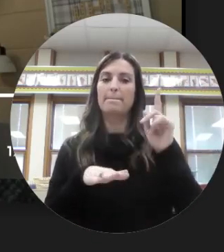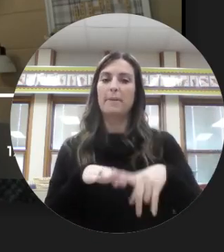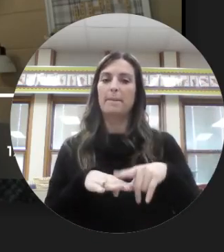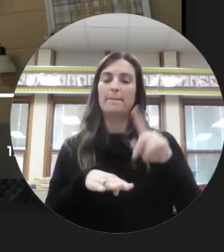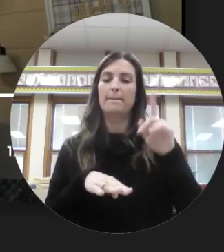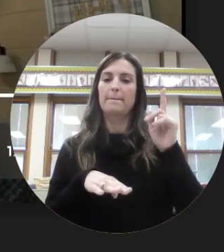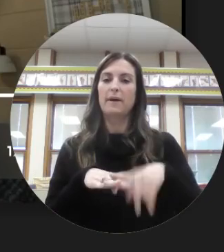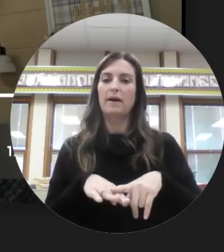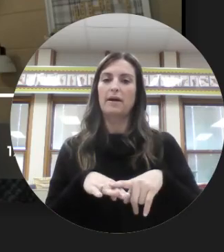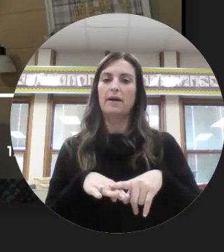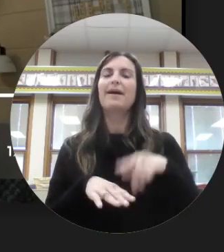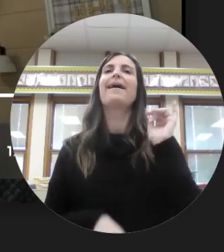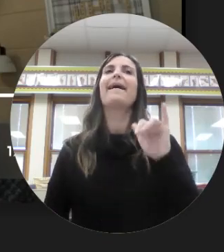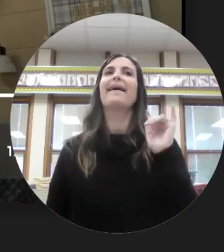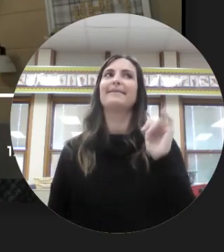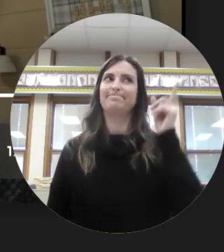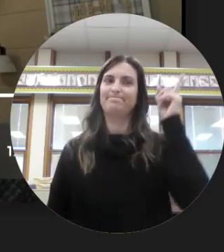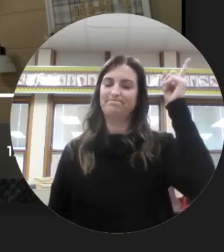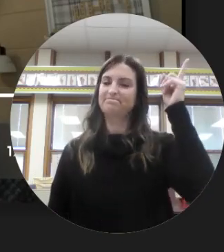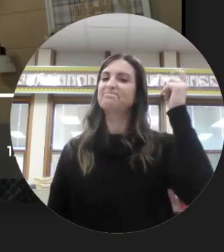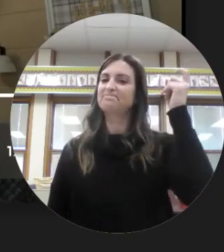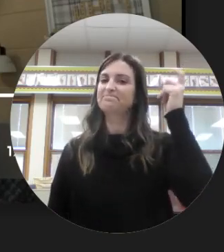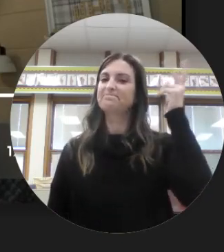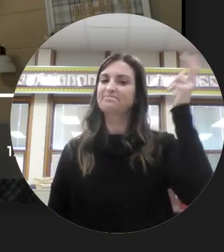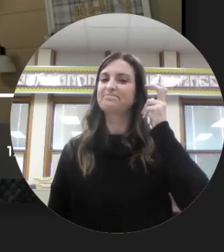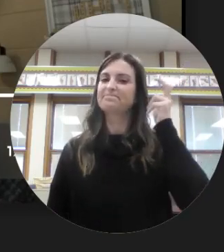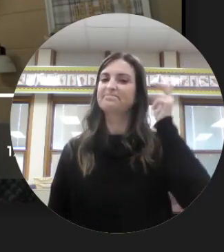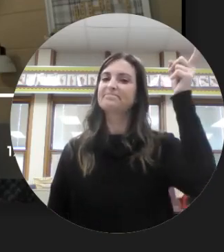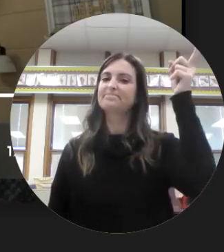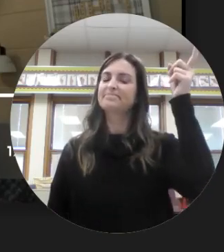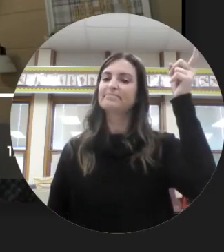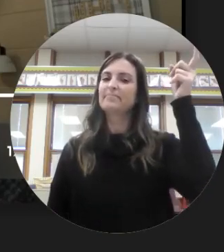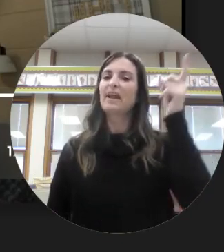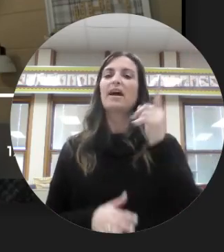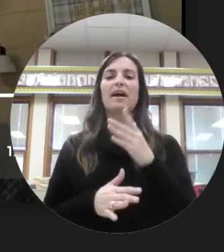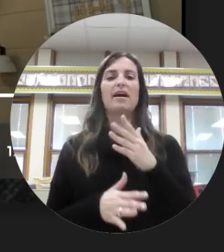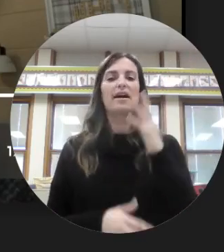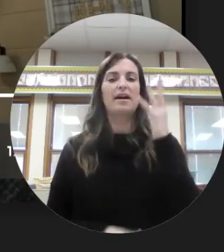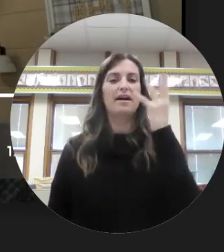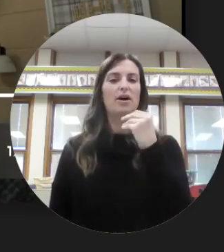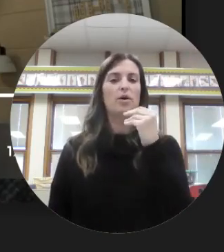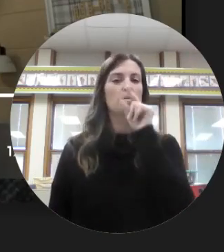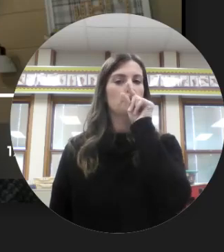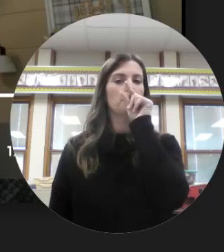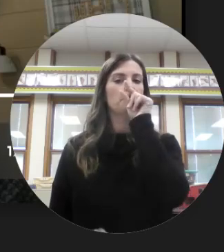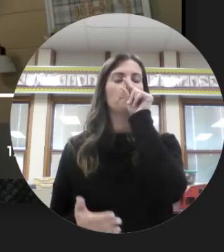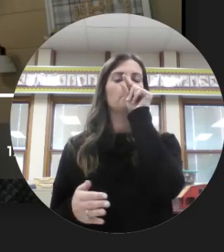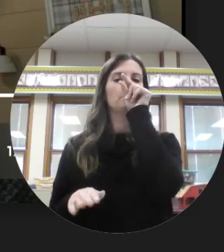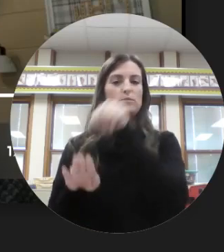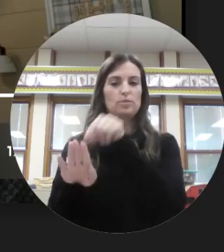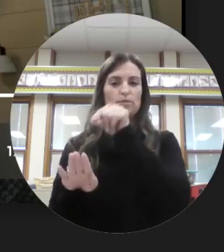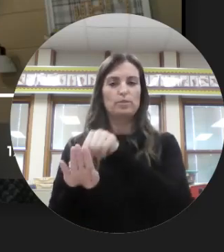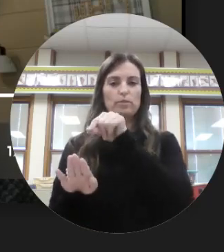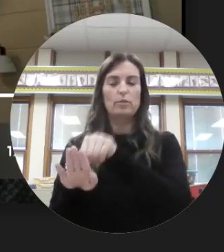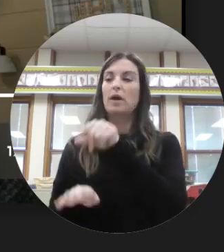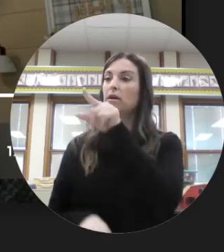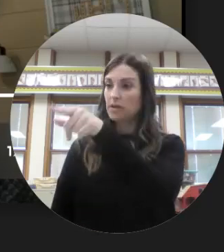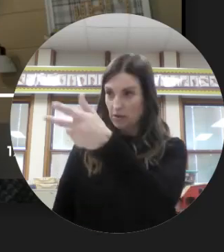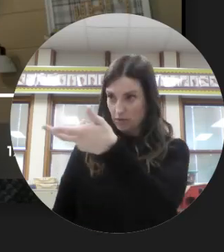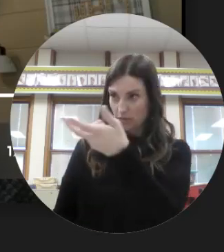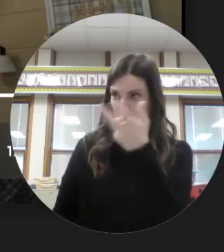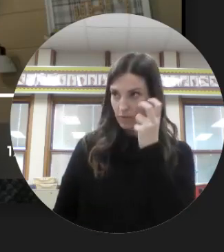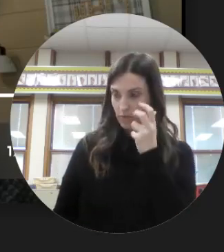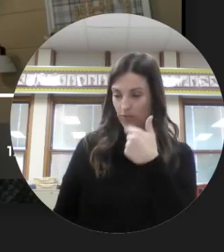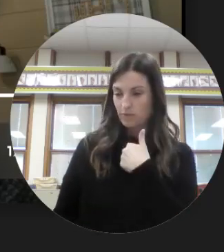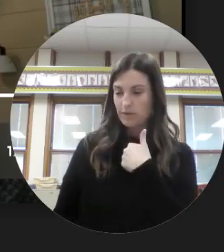canopy. "Ah, that'll be him," said Mr. Beaver, smiling. A very handsome woodpecker swooped into the garden. "You called?" came the woodpecker's